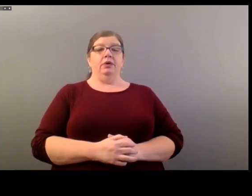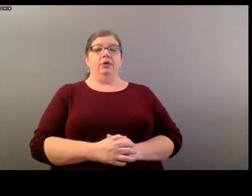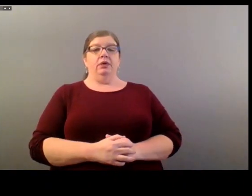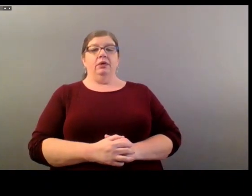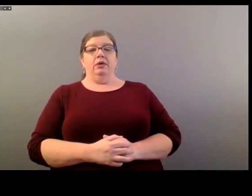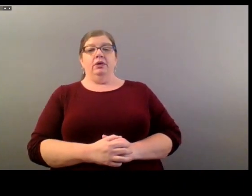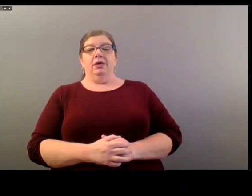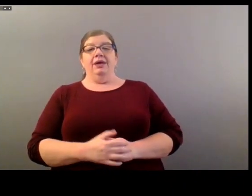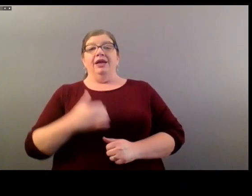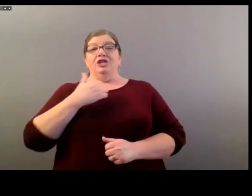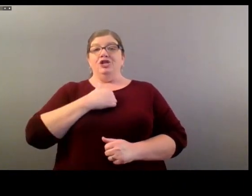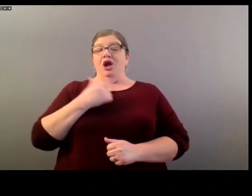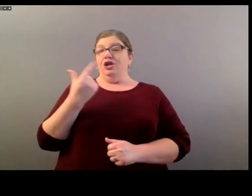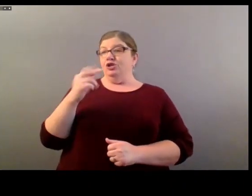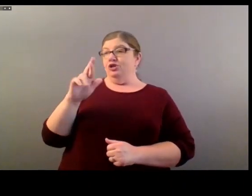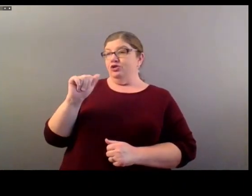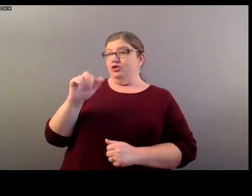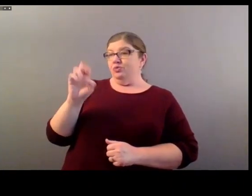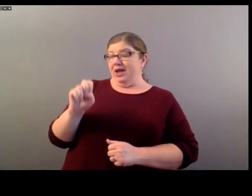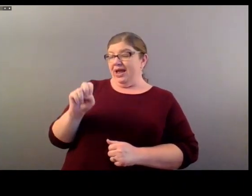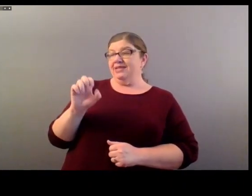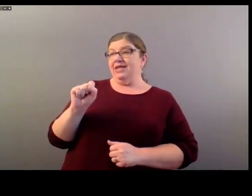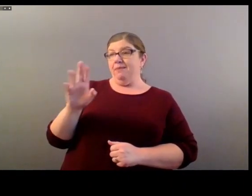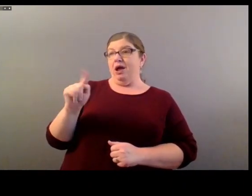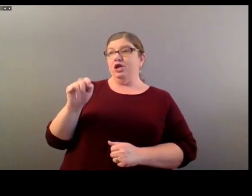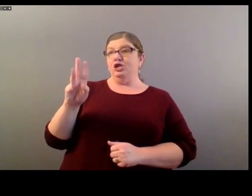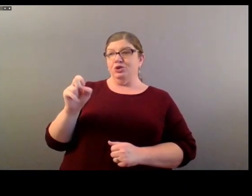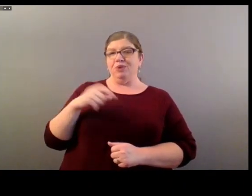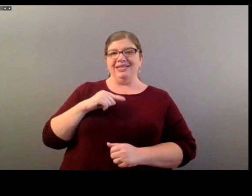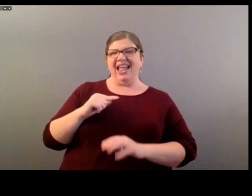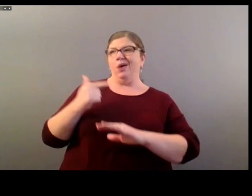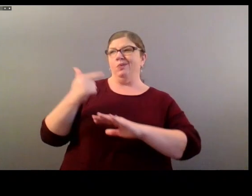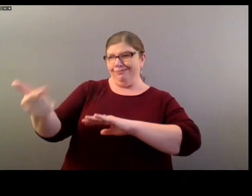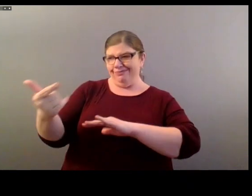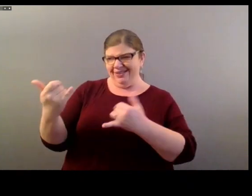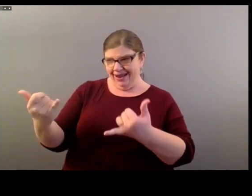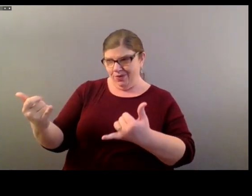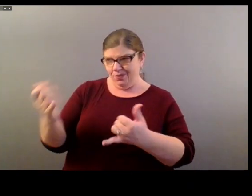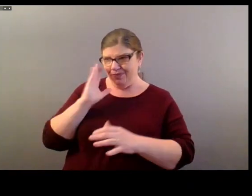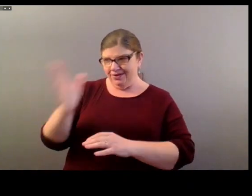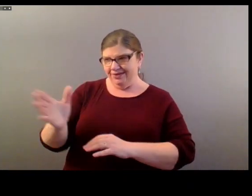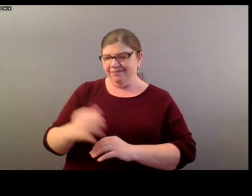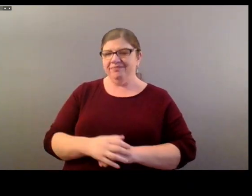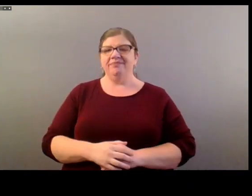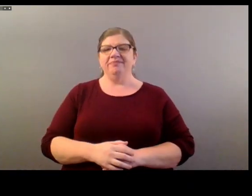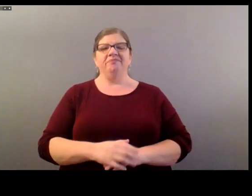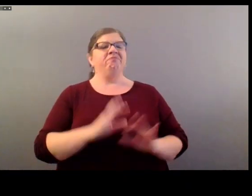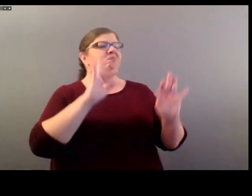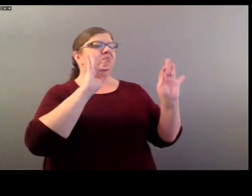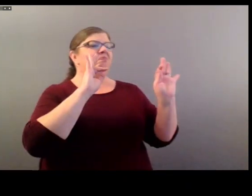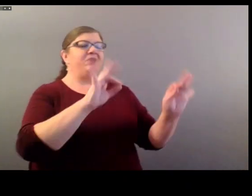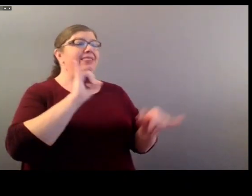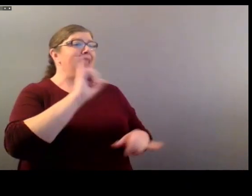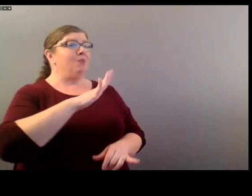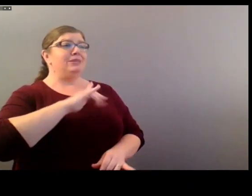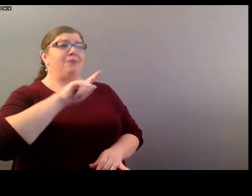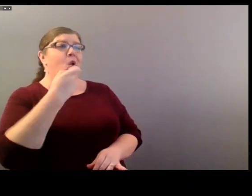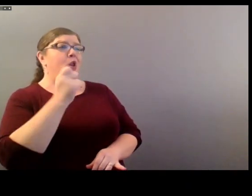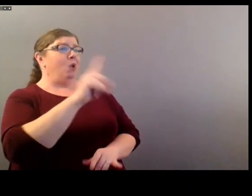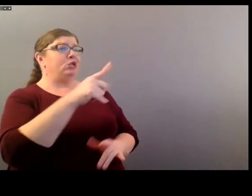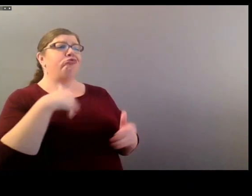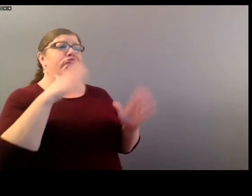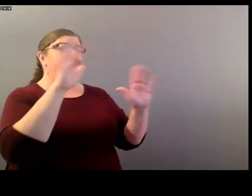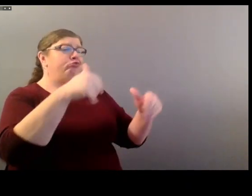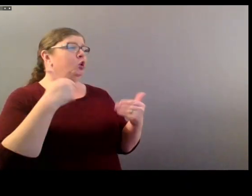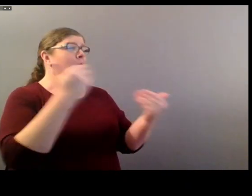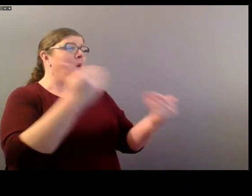Grace McCormick from Santa Barbara News Press. We're going to go back to Grace. That was my only question, so you can move on. Thank you, though.